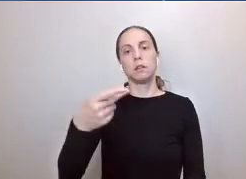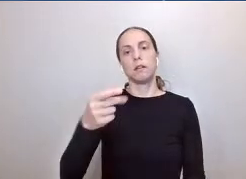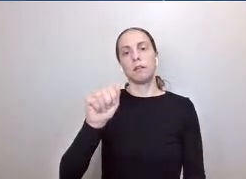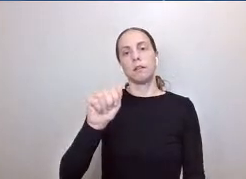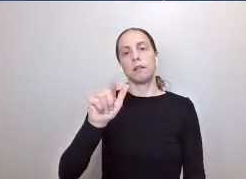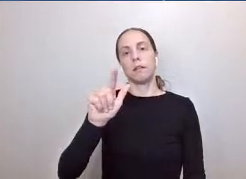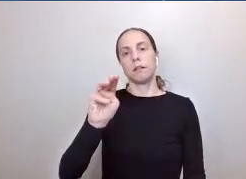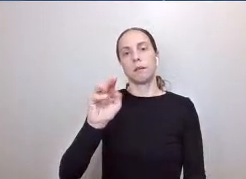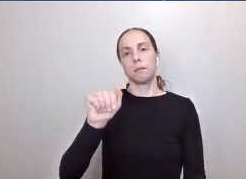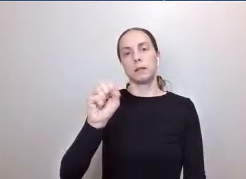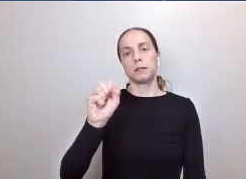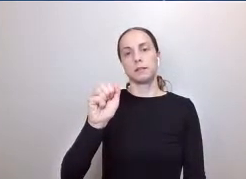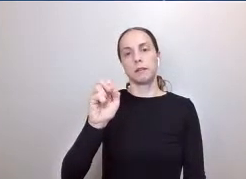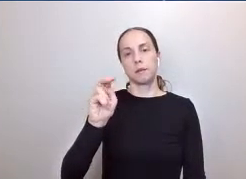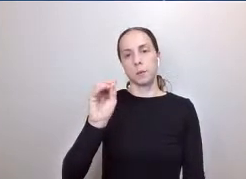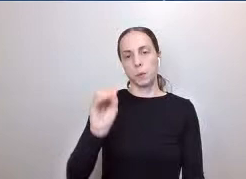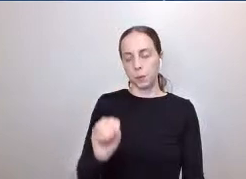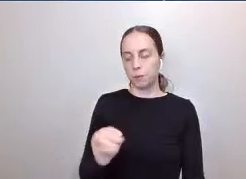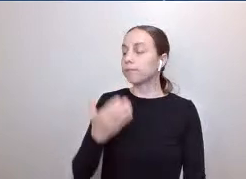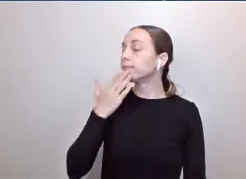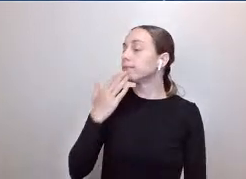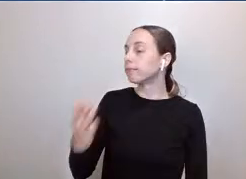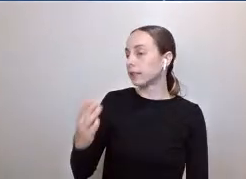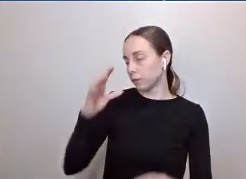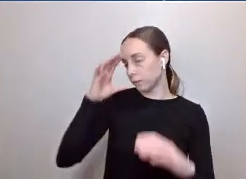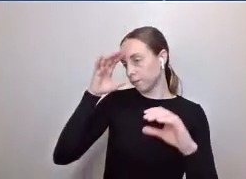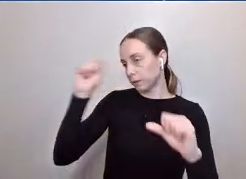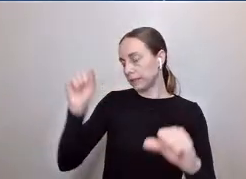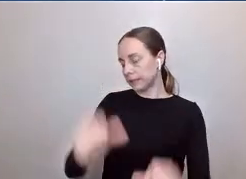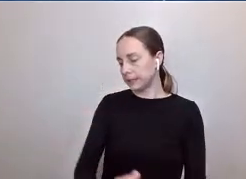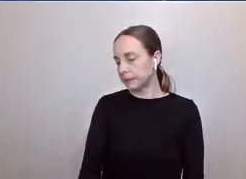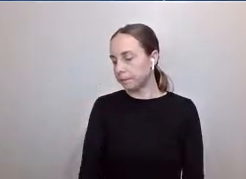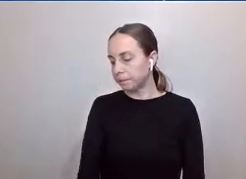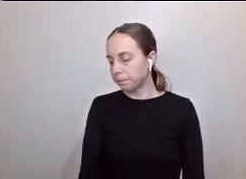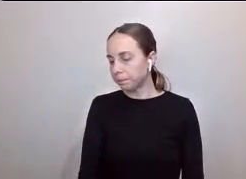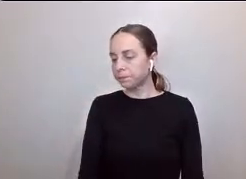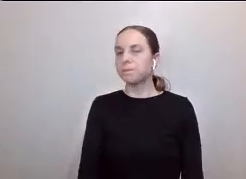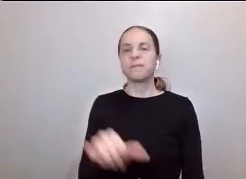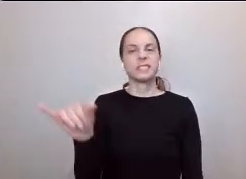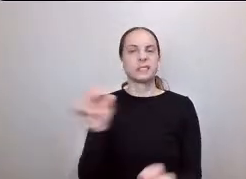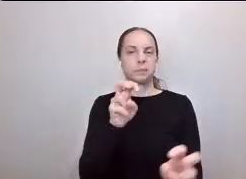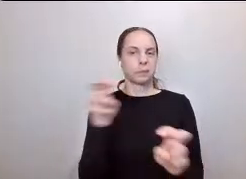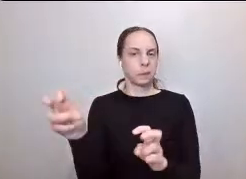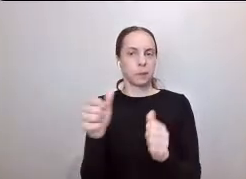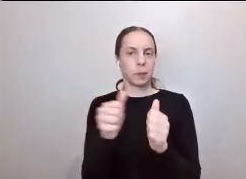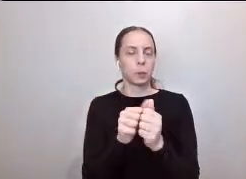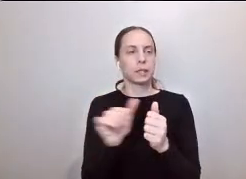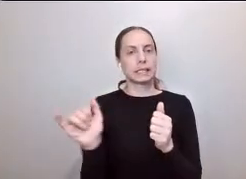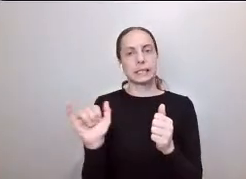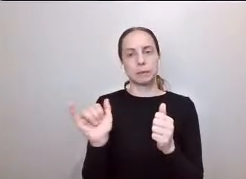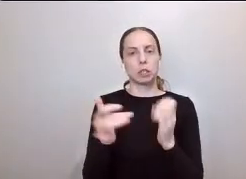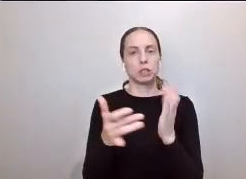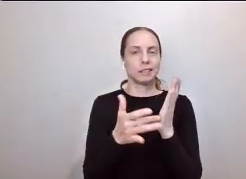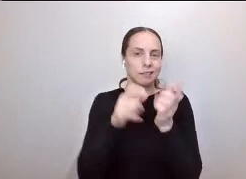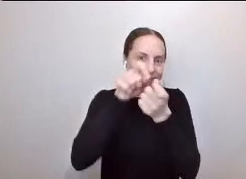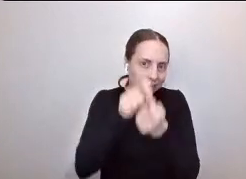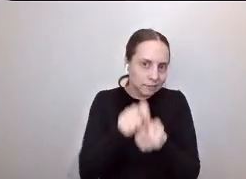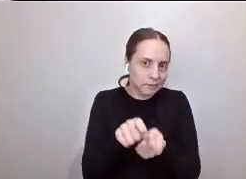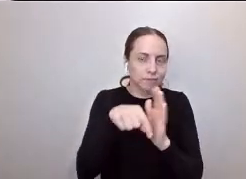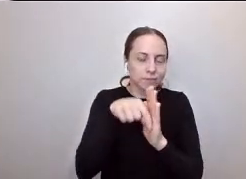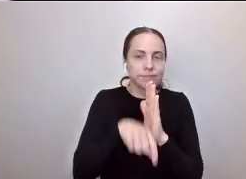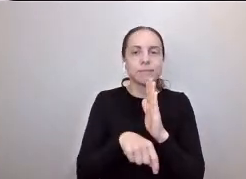you, Madam President. On the same topic and with the similar technical details as Councilmember Fletcher's